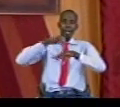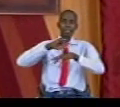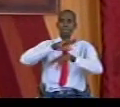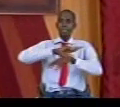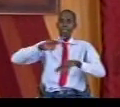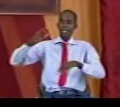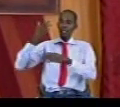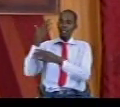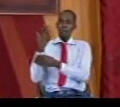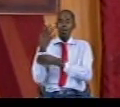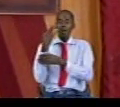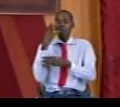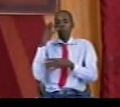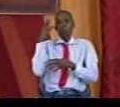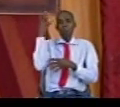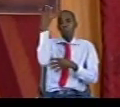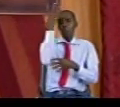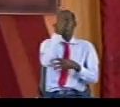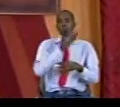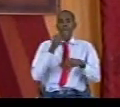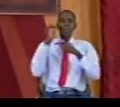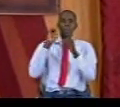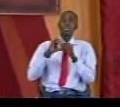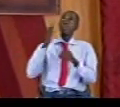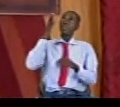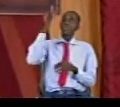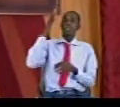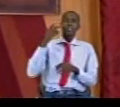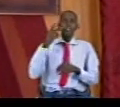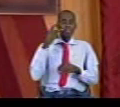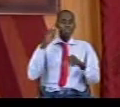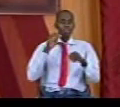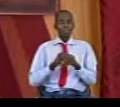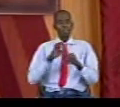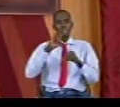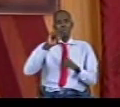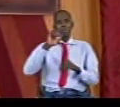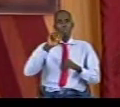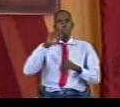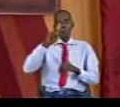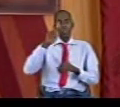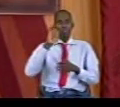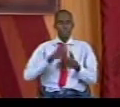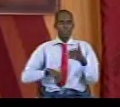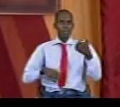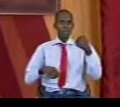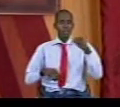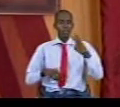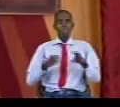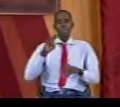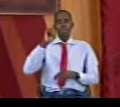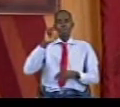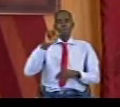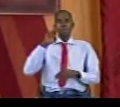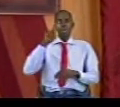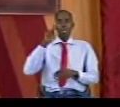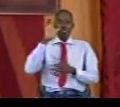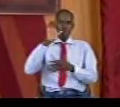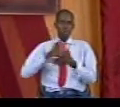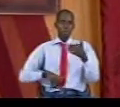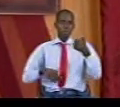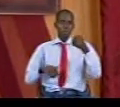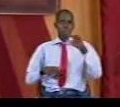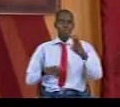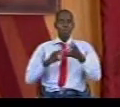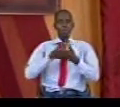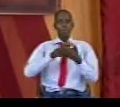on high. Don't miss that. Look at Mark chapter 16. Mark chapter 16, I'm reading from